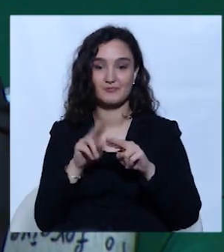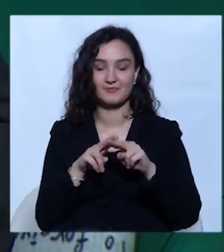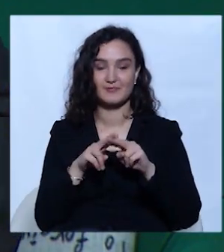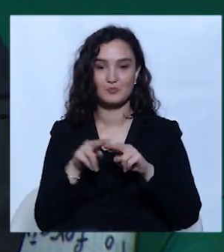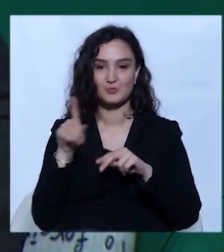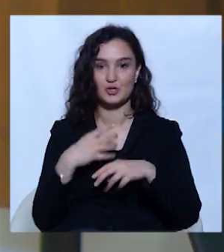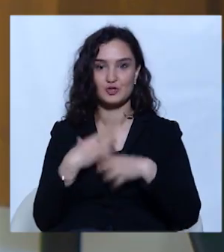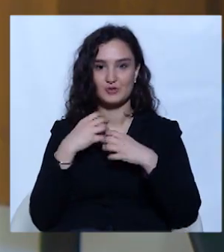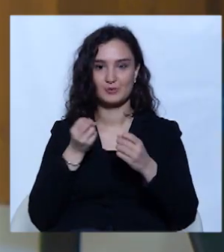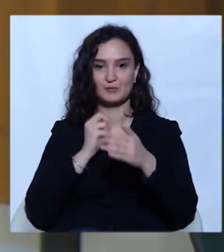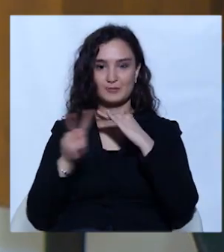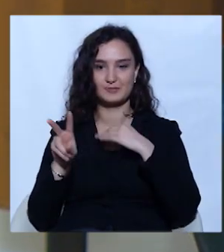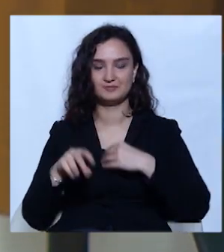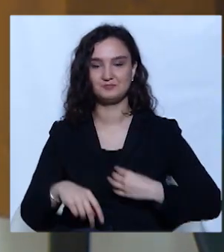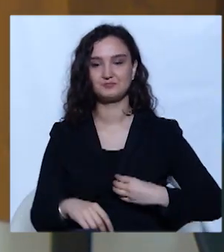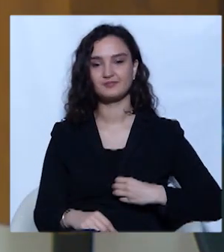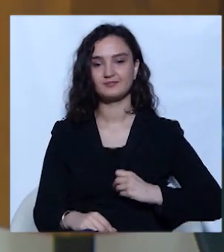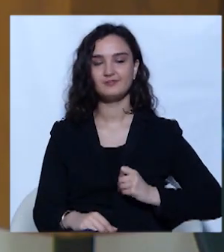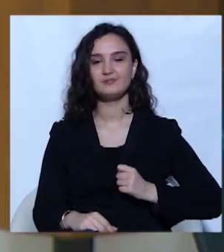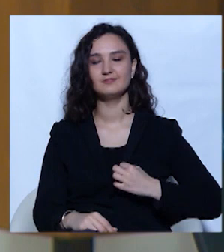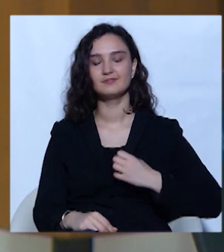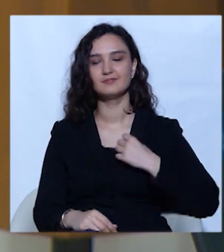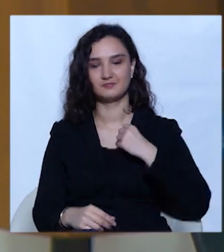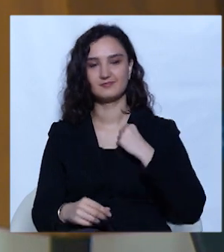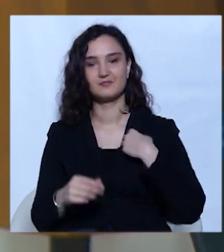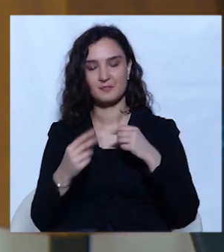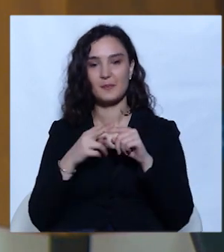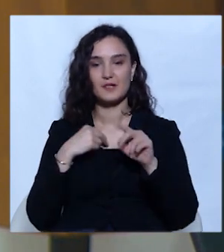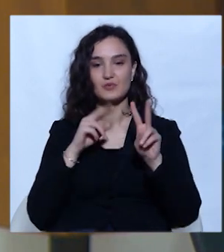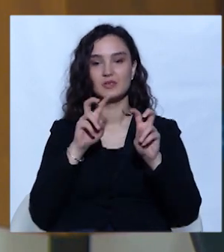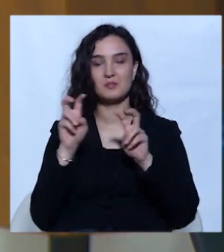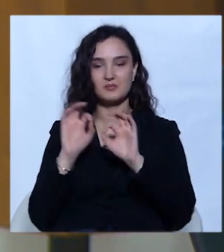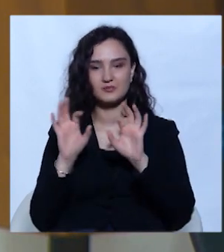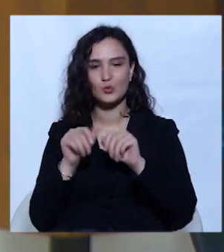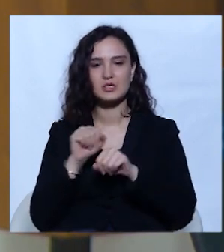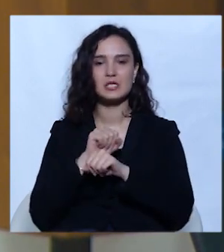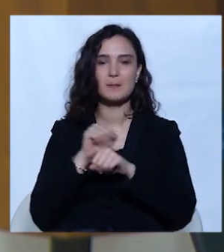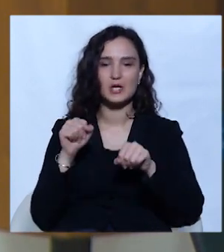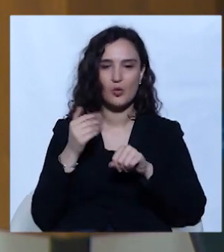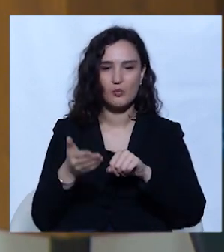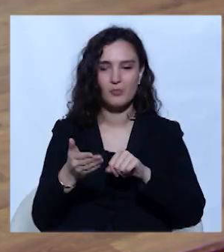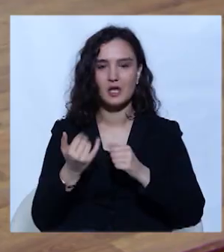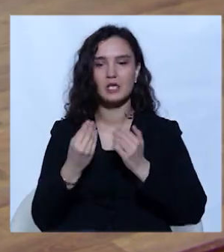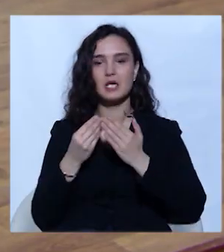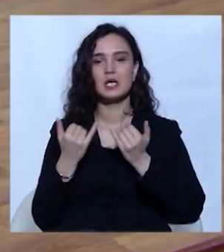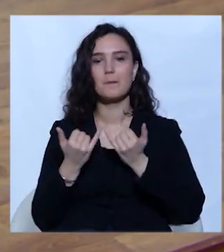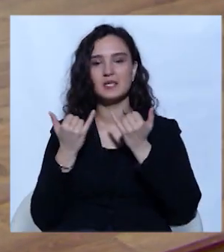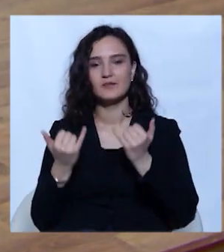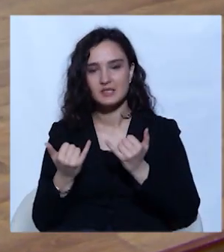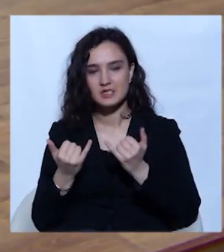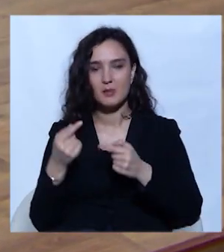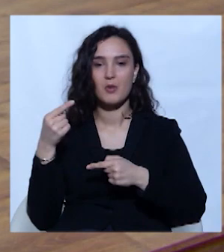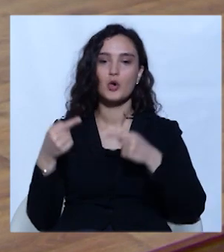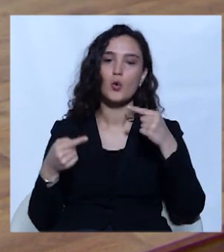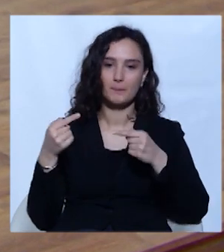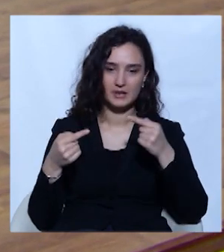students. That neatly ties in all the kind of themes we talked about there, bravery, winning respect and